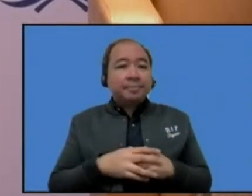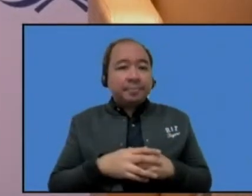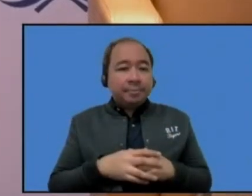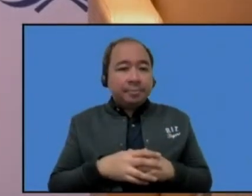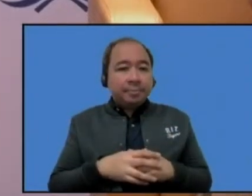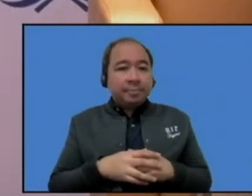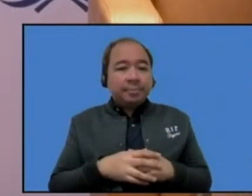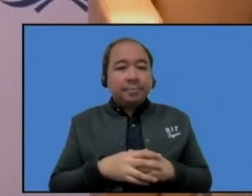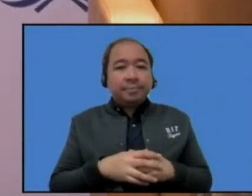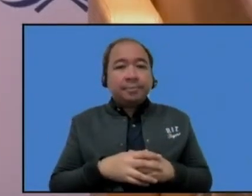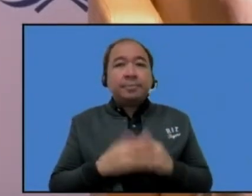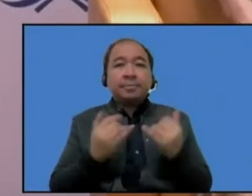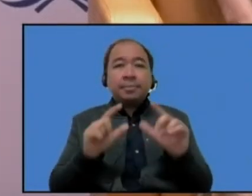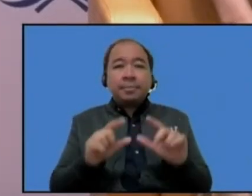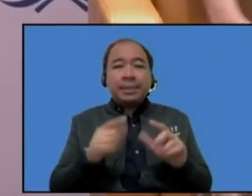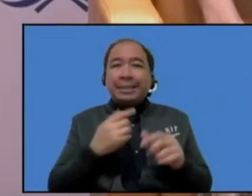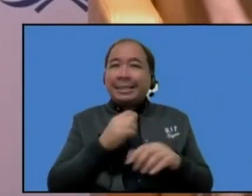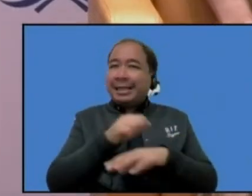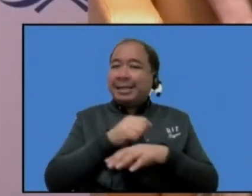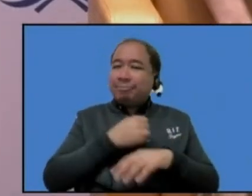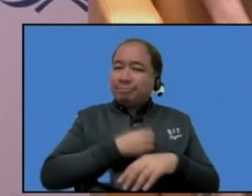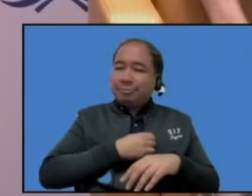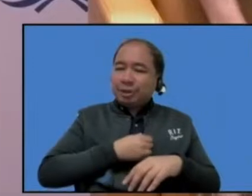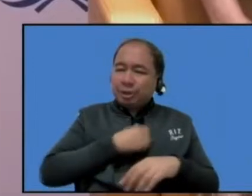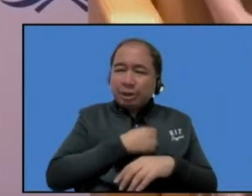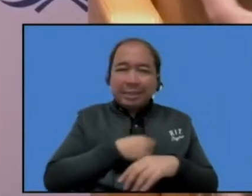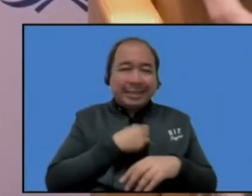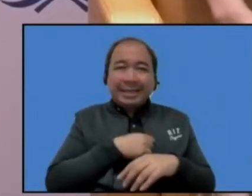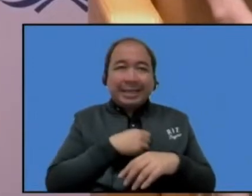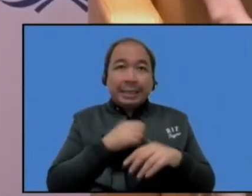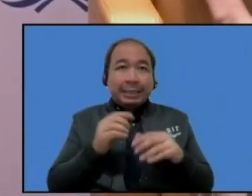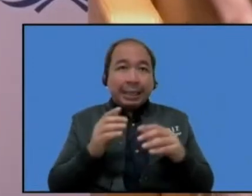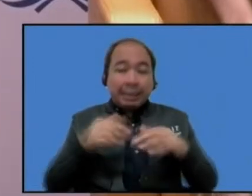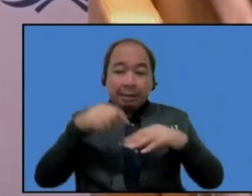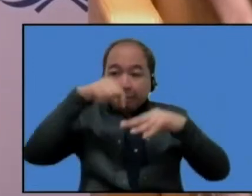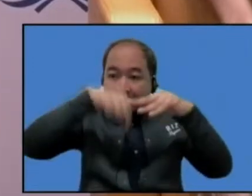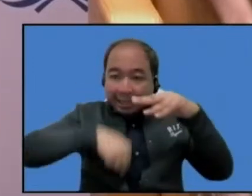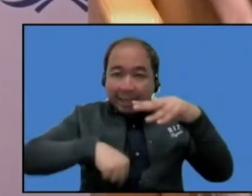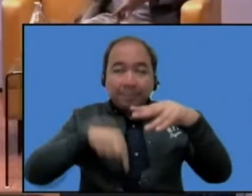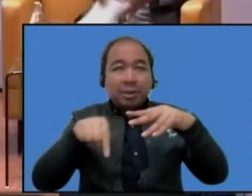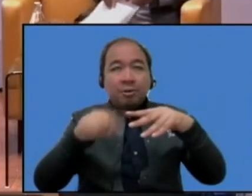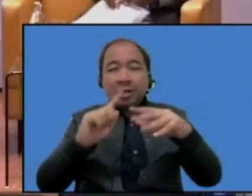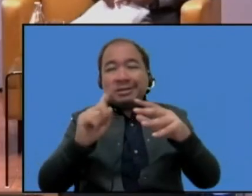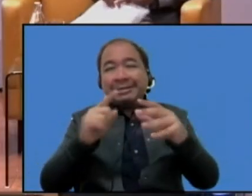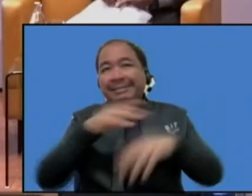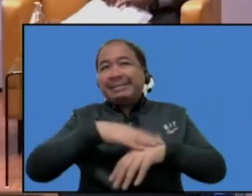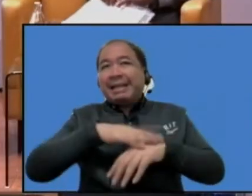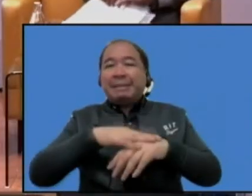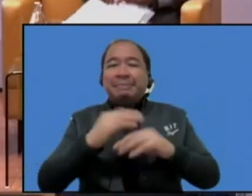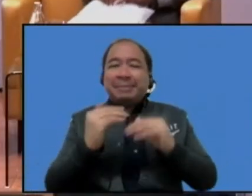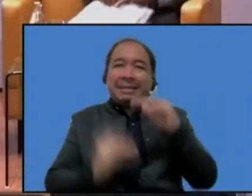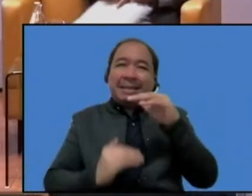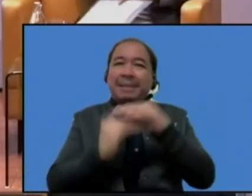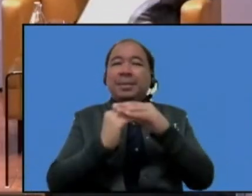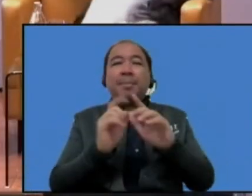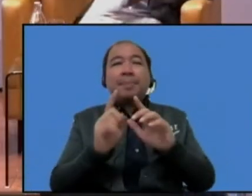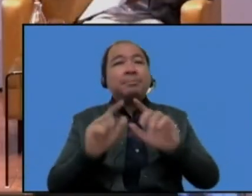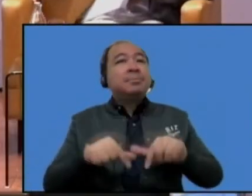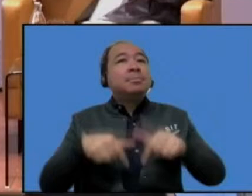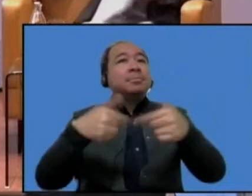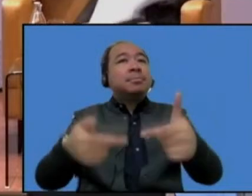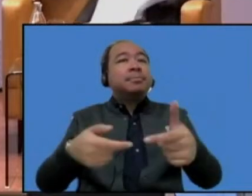I'd like to hand back. I'm sorry we couldn't really explore the full depth of their knowledge given the time, but then I'd like to hand back to the